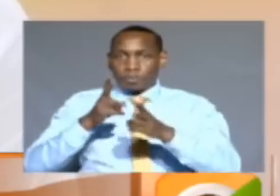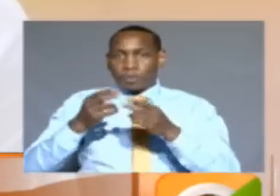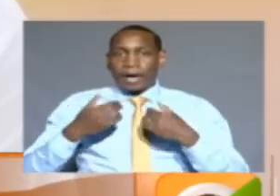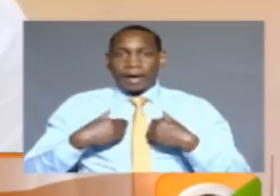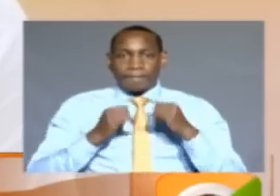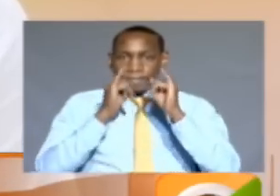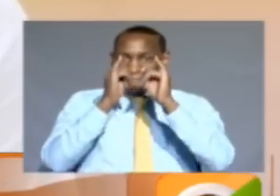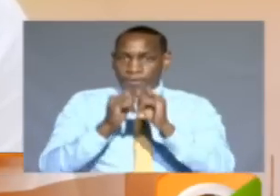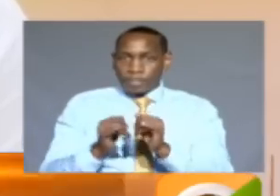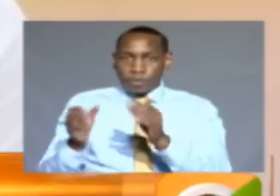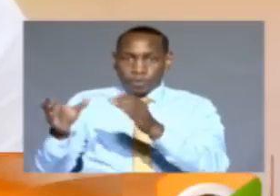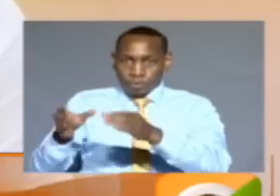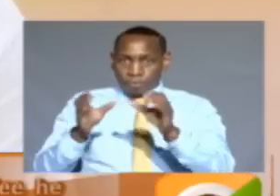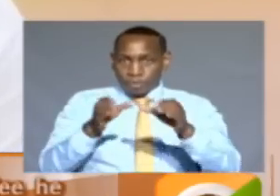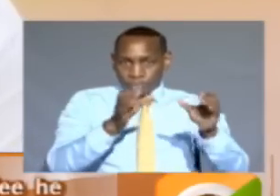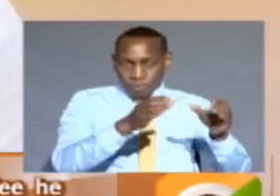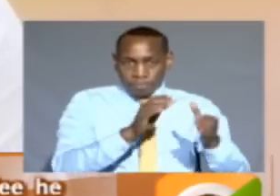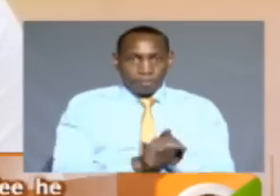parties.